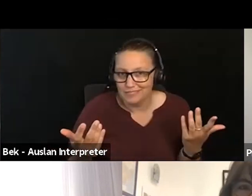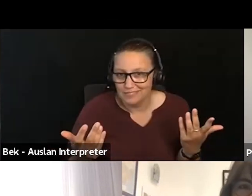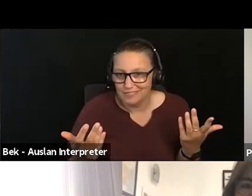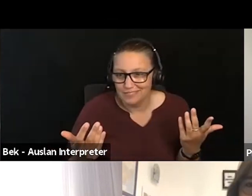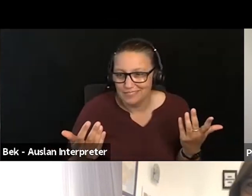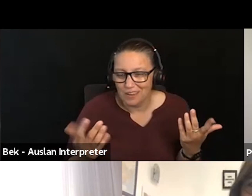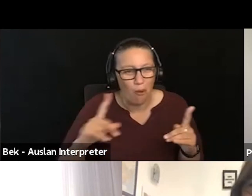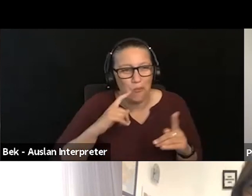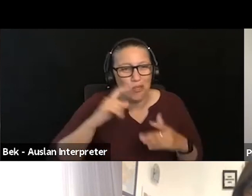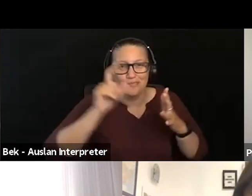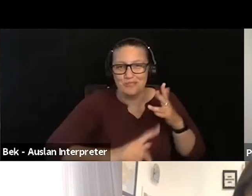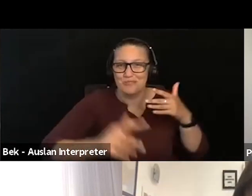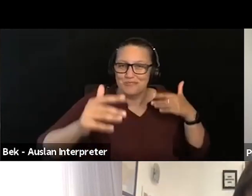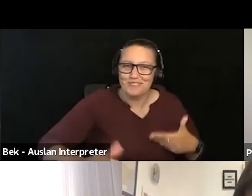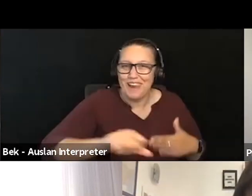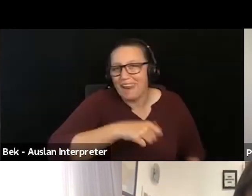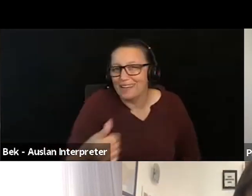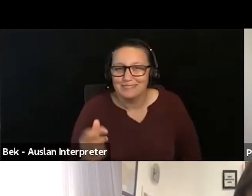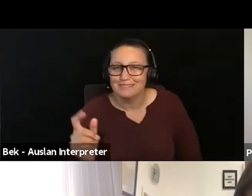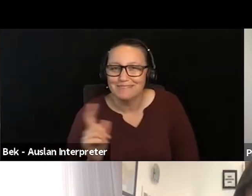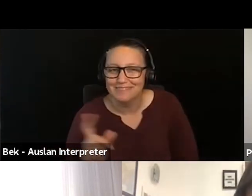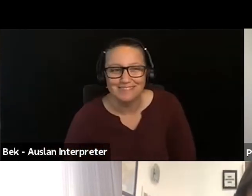next phase of this type of work?